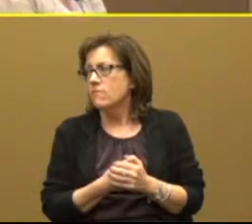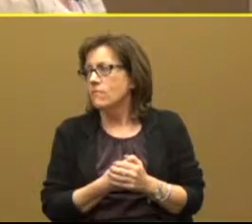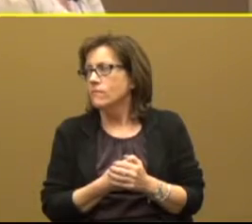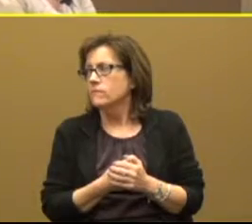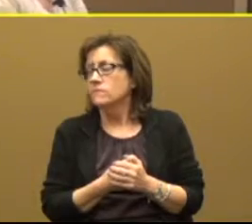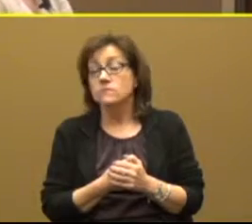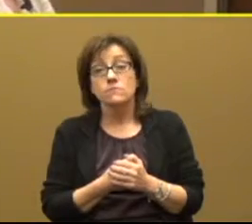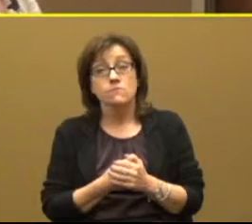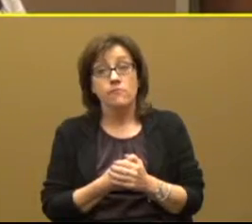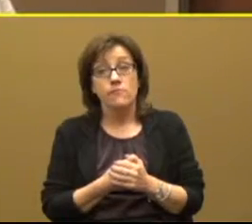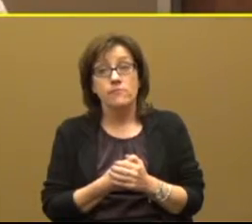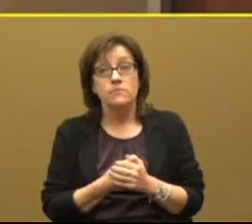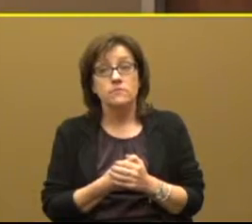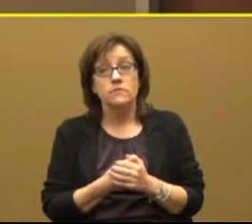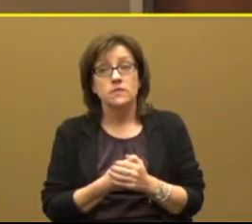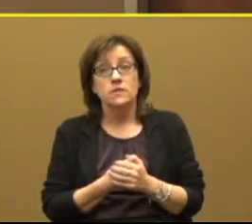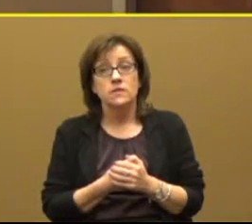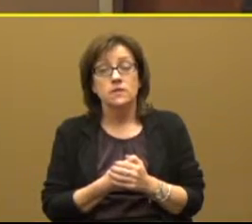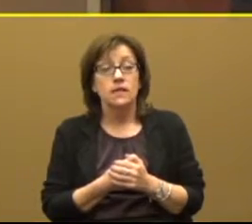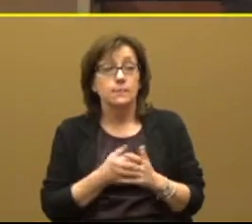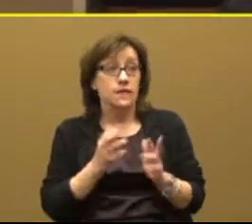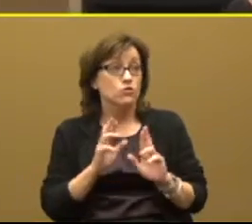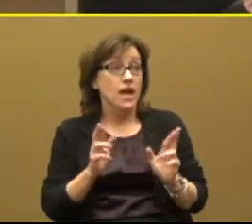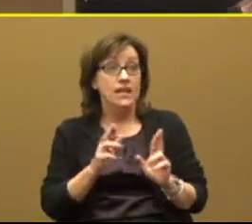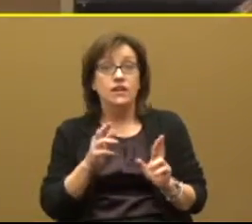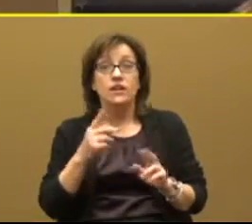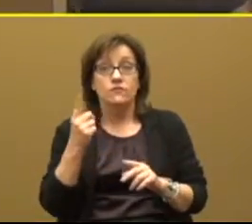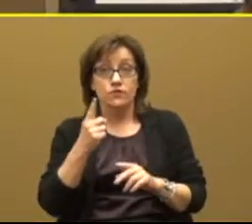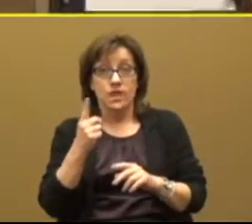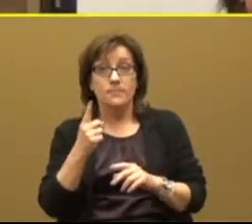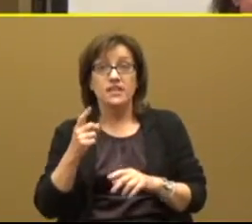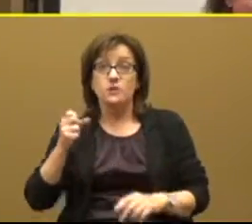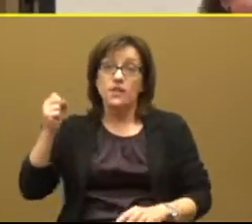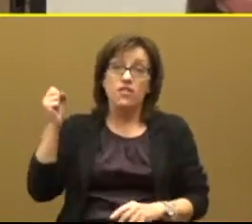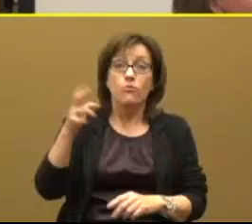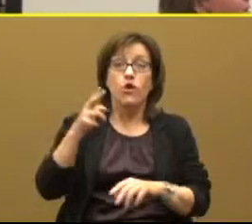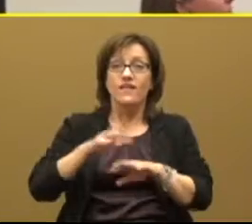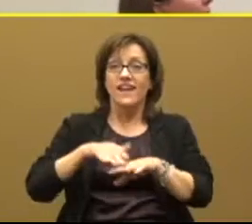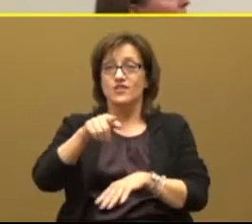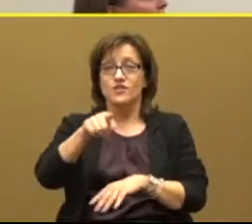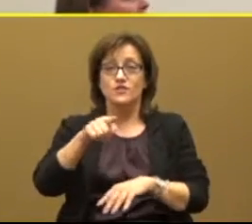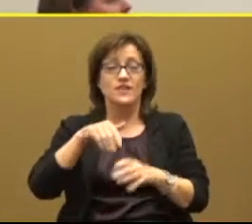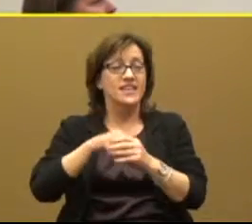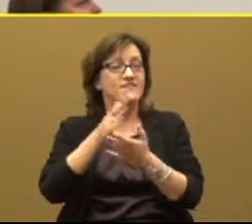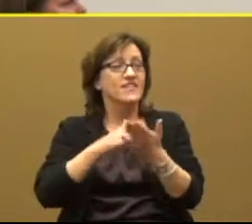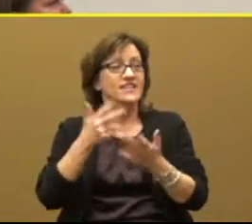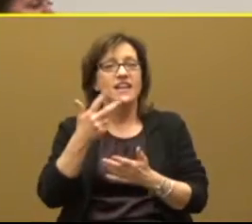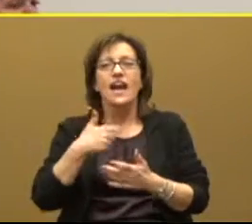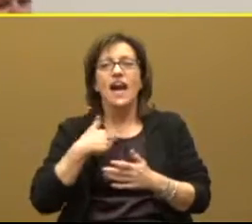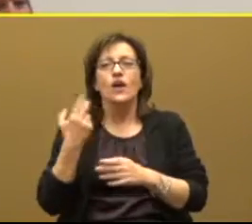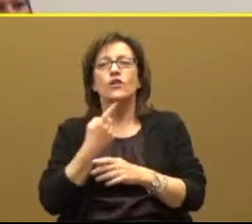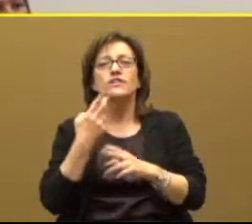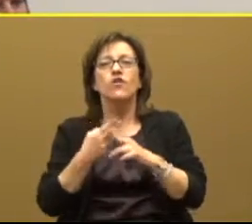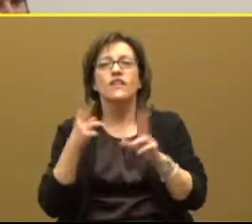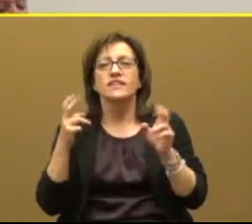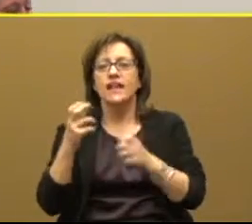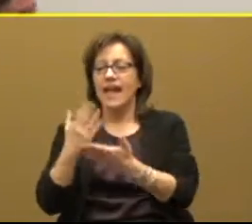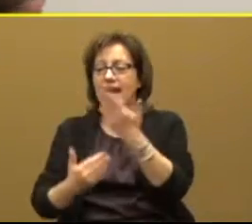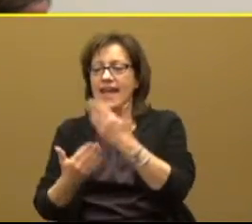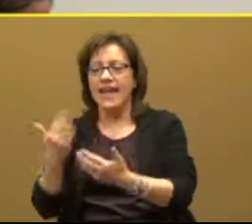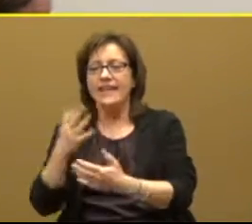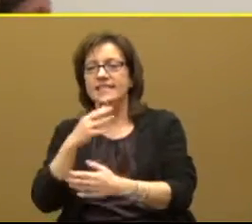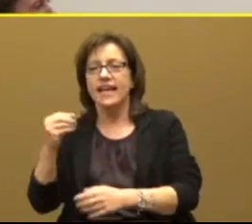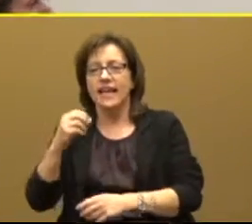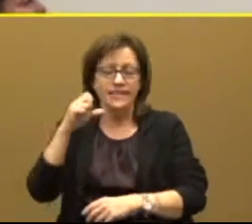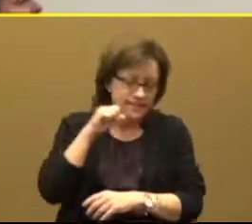So be prepared to have something flung at you in phase 3. I always call it the hand and duck phase, because like we used to